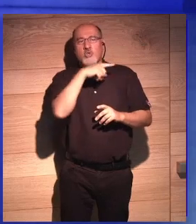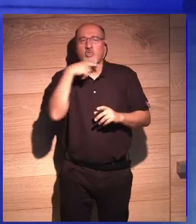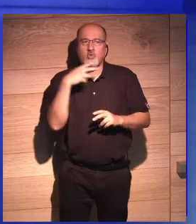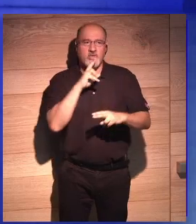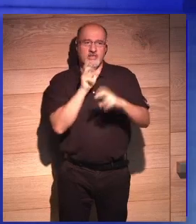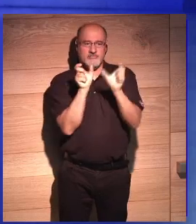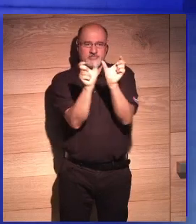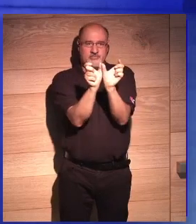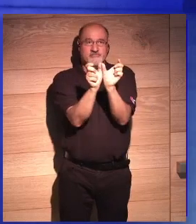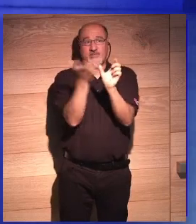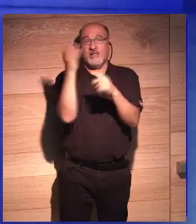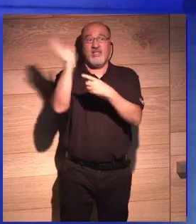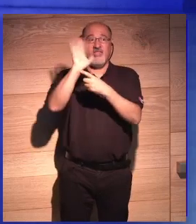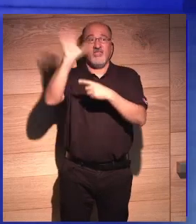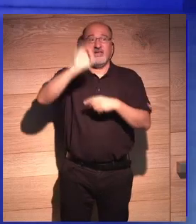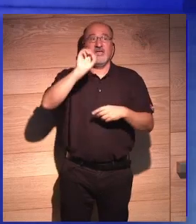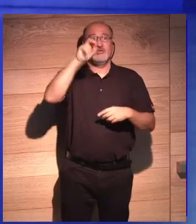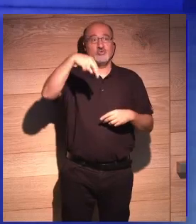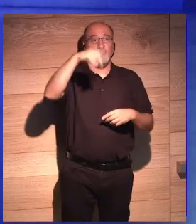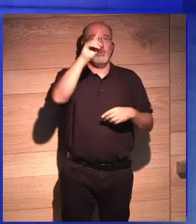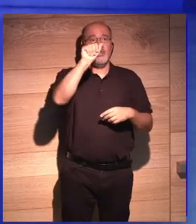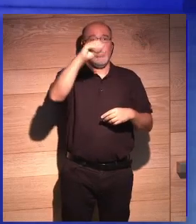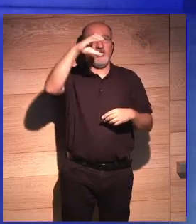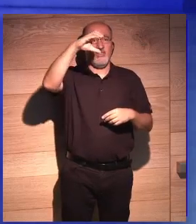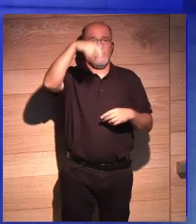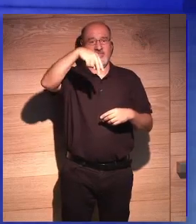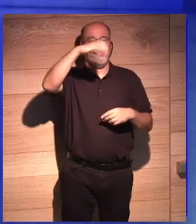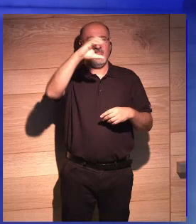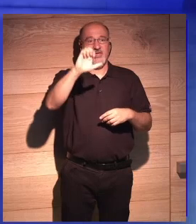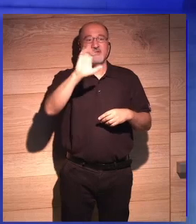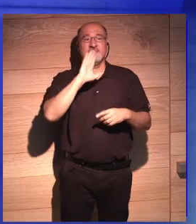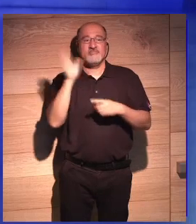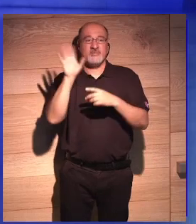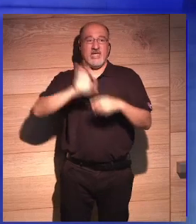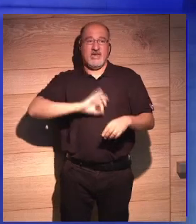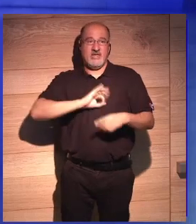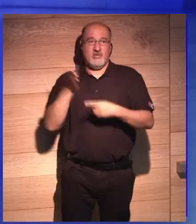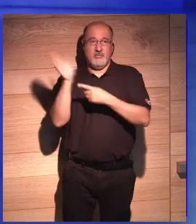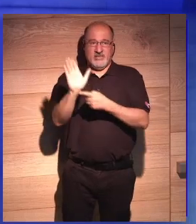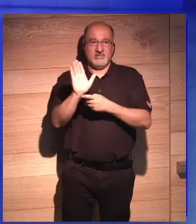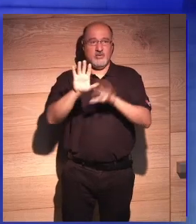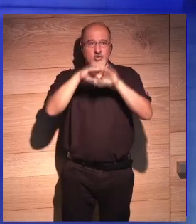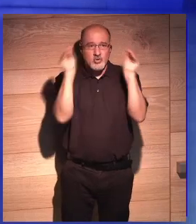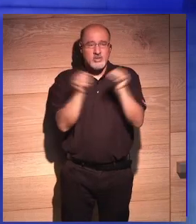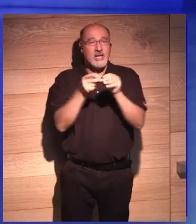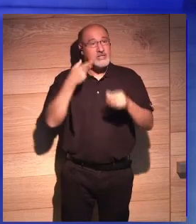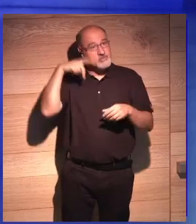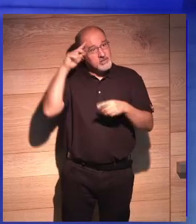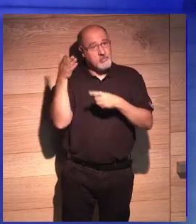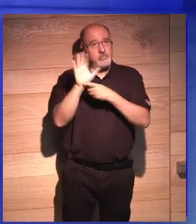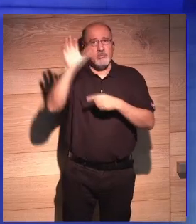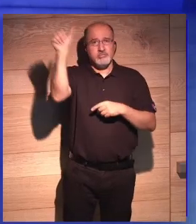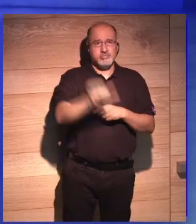we're fundraising for it. We created a taster, a 15-minute experience that people rock